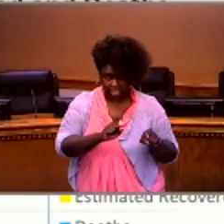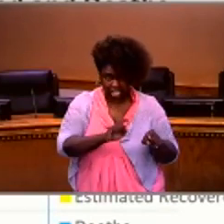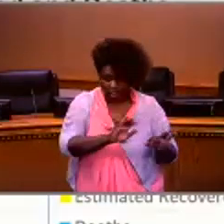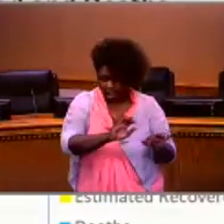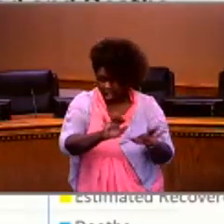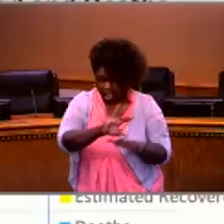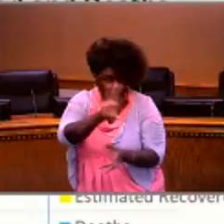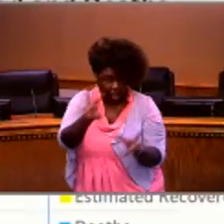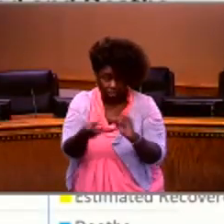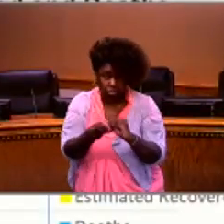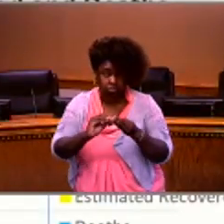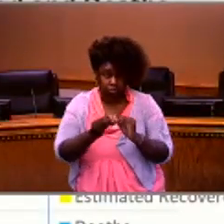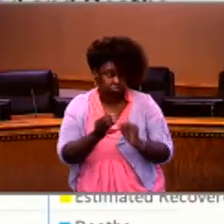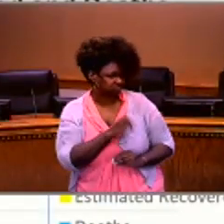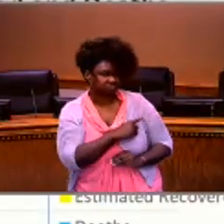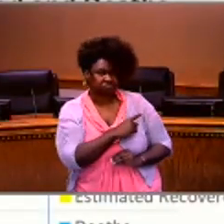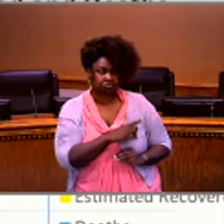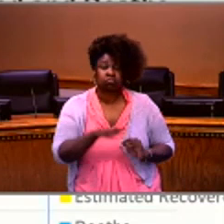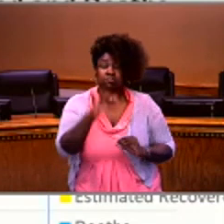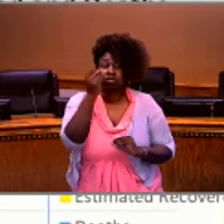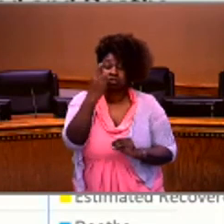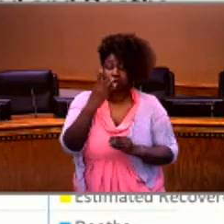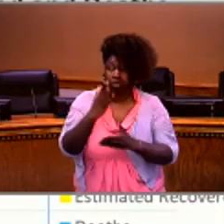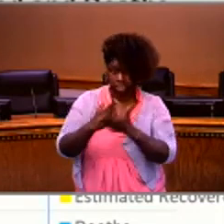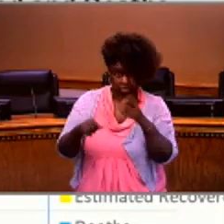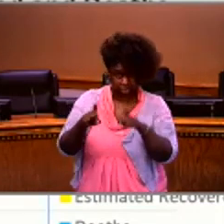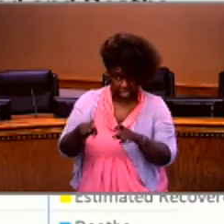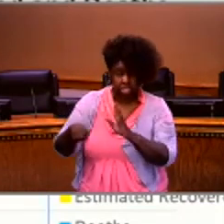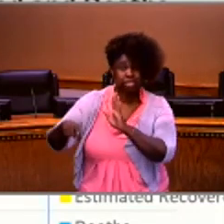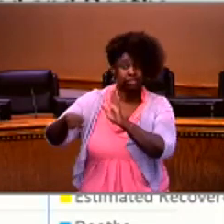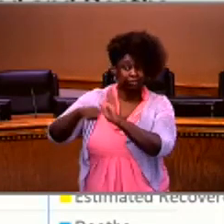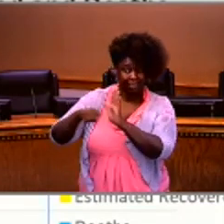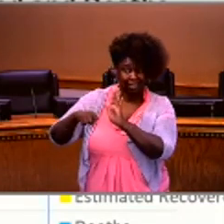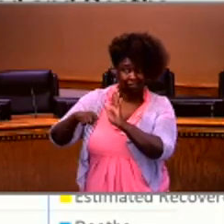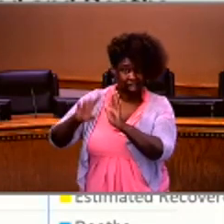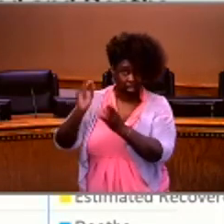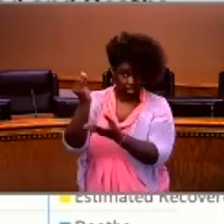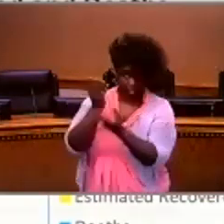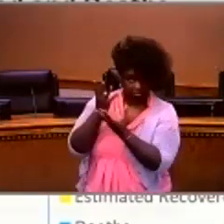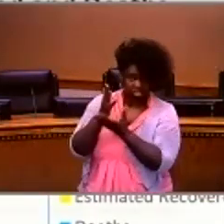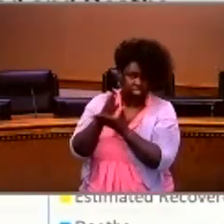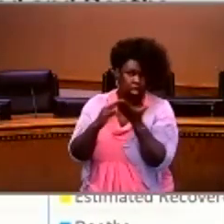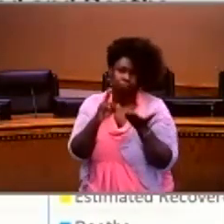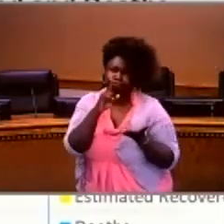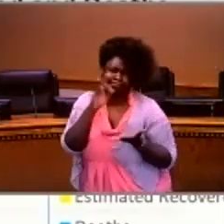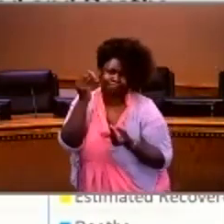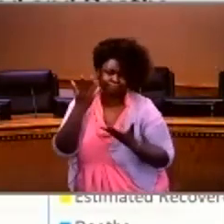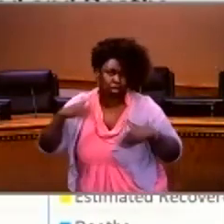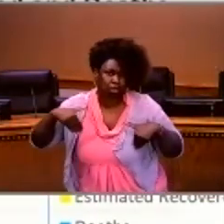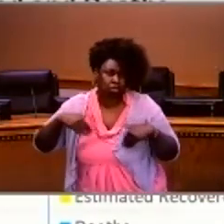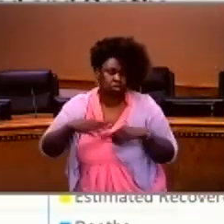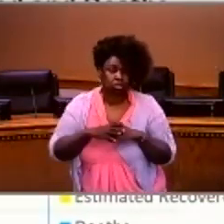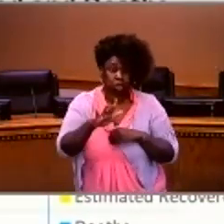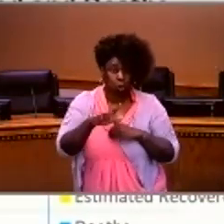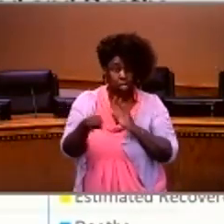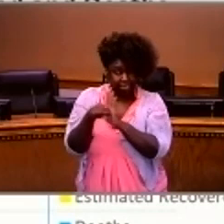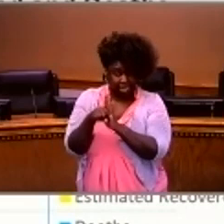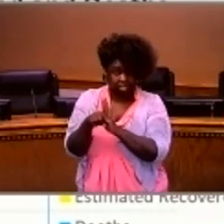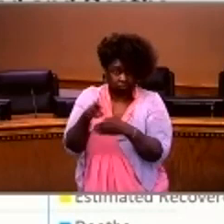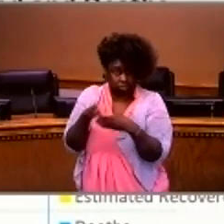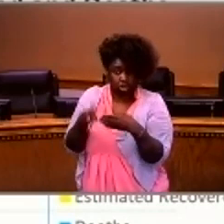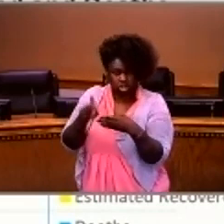that we're not necessarily getting every negative test reported to us. So the negative test should probably be a little bit bigger, and the total test would